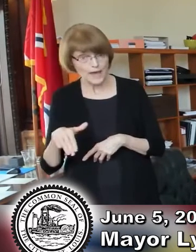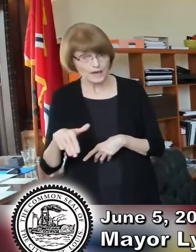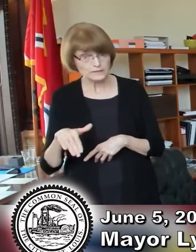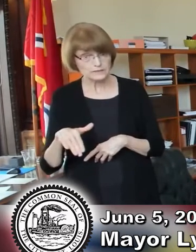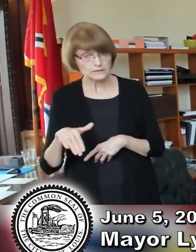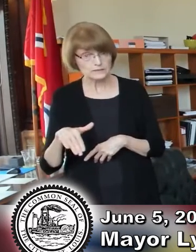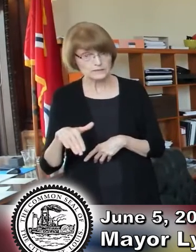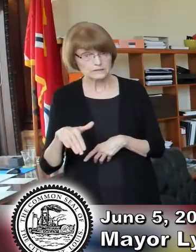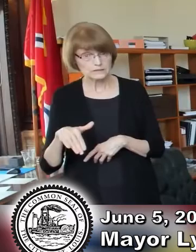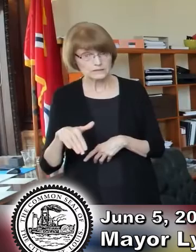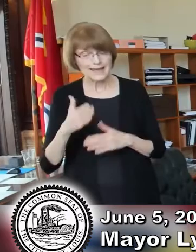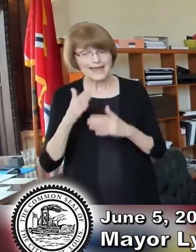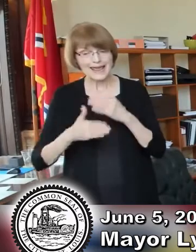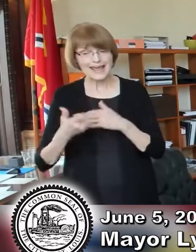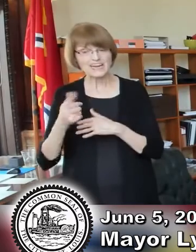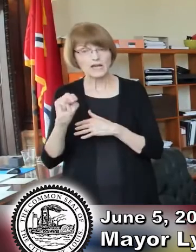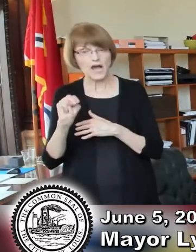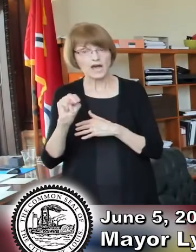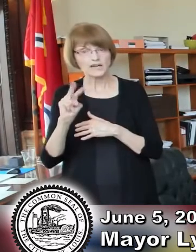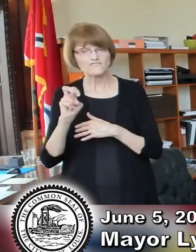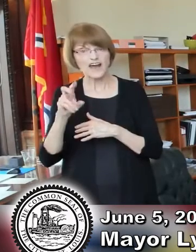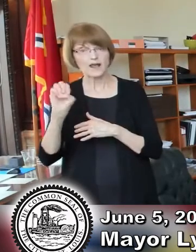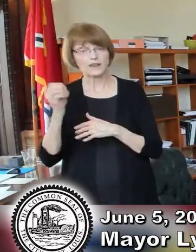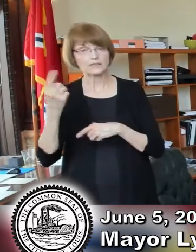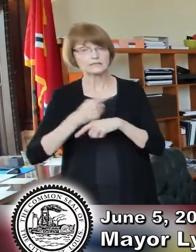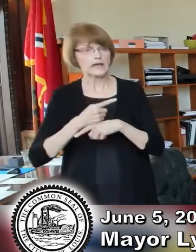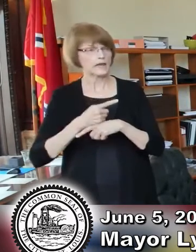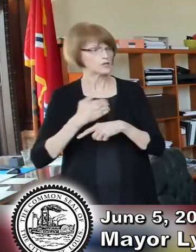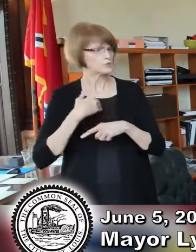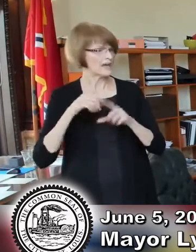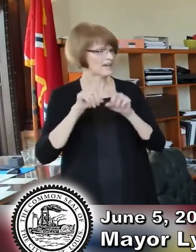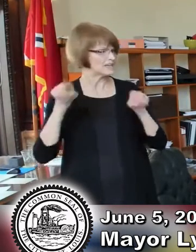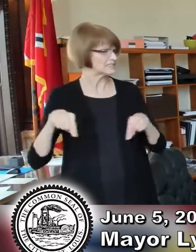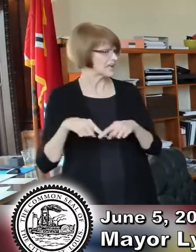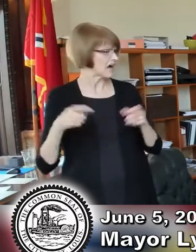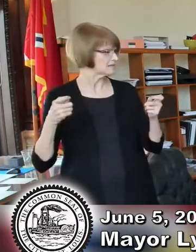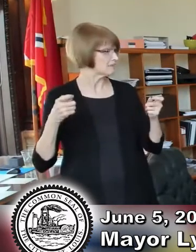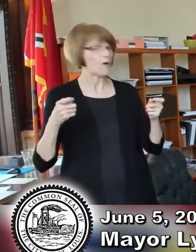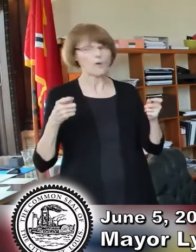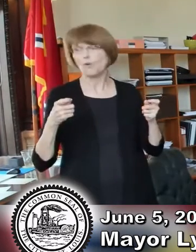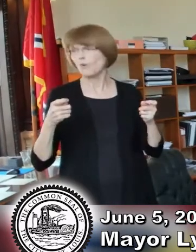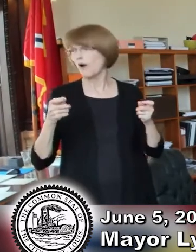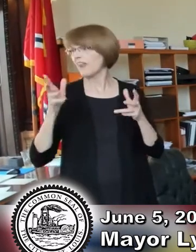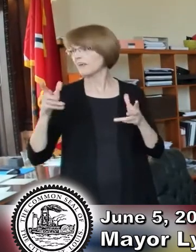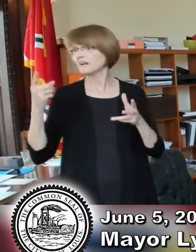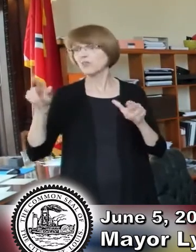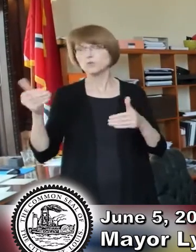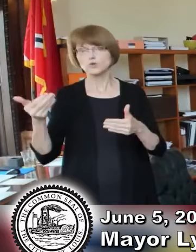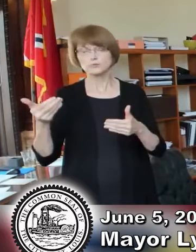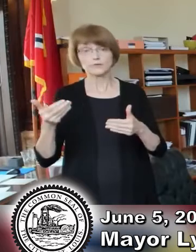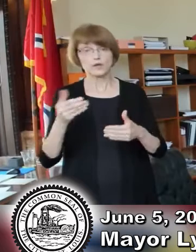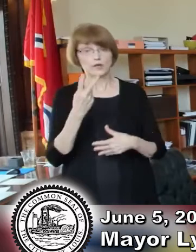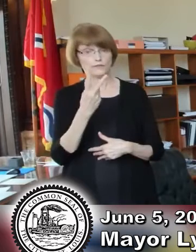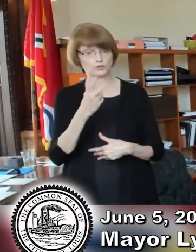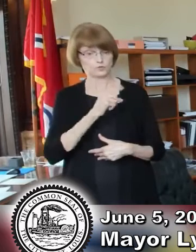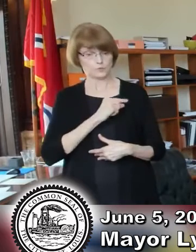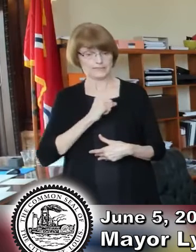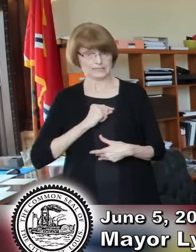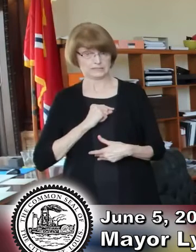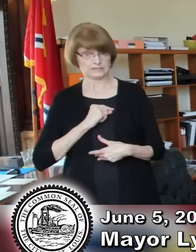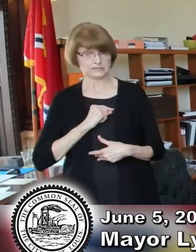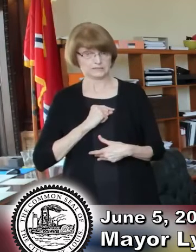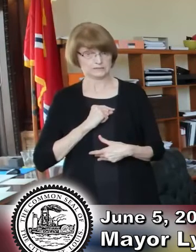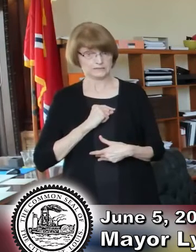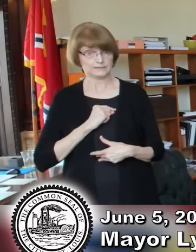is End Gun Violence Day. Do we still have one of our little signs? I think it's somewhere else. That's okay. So these two pins